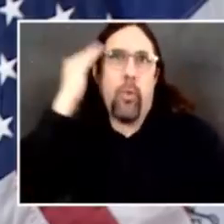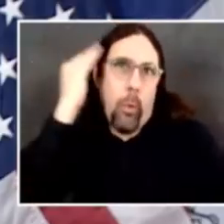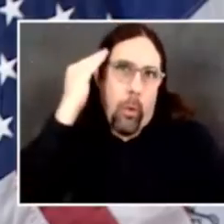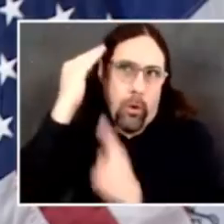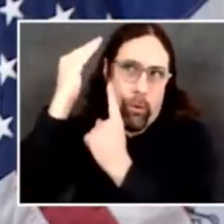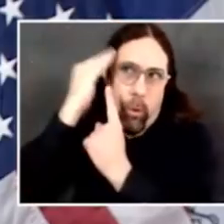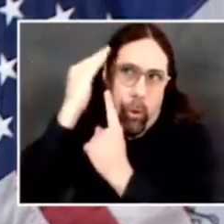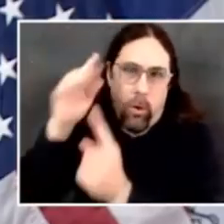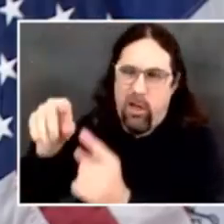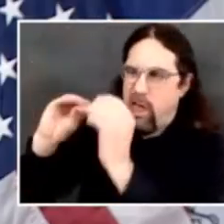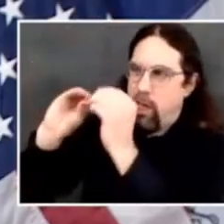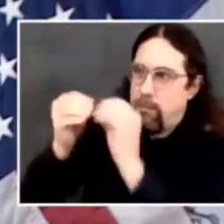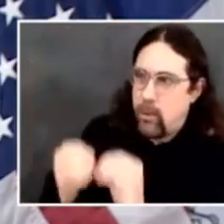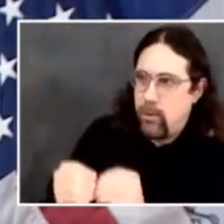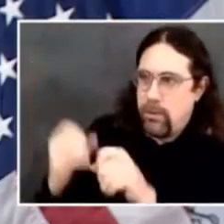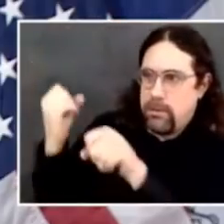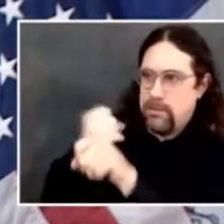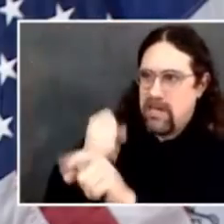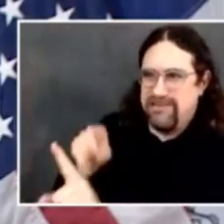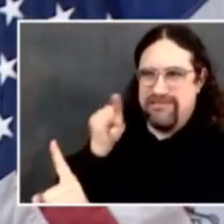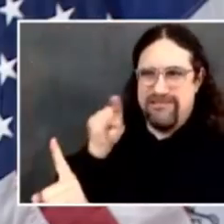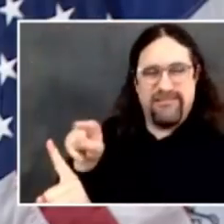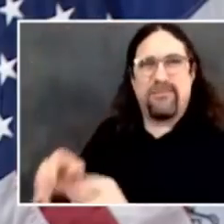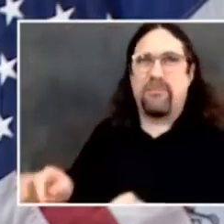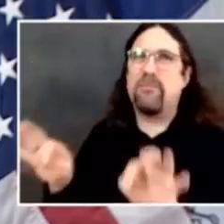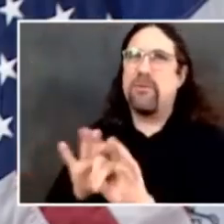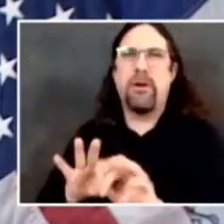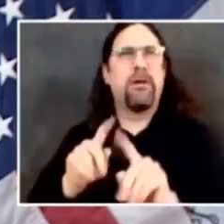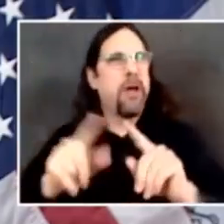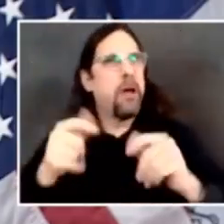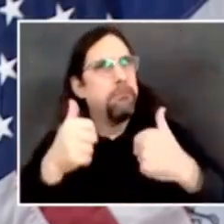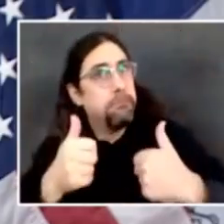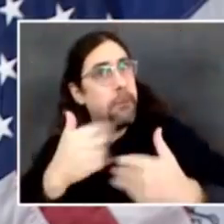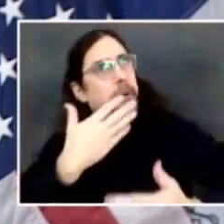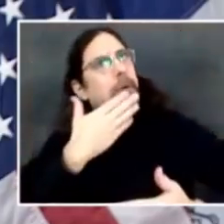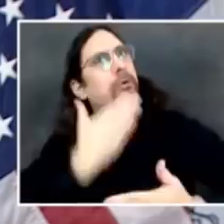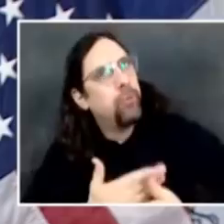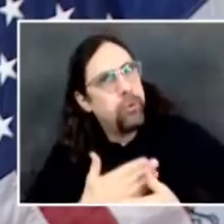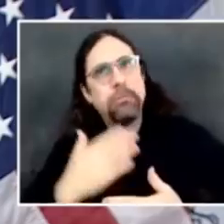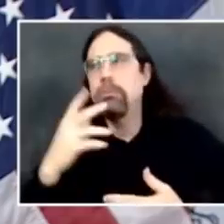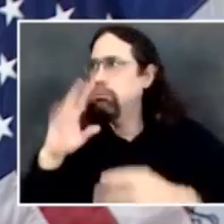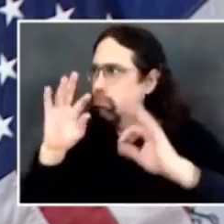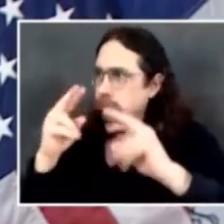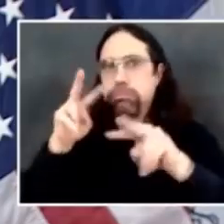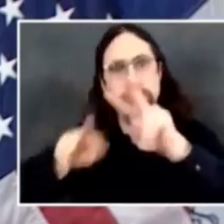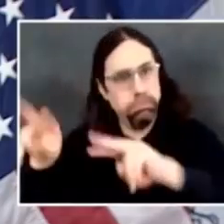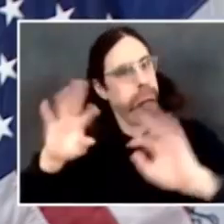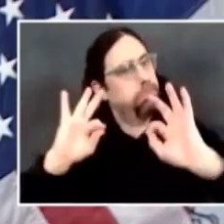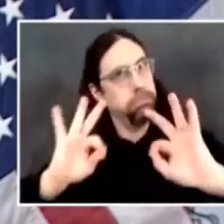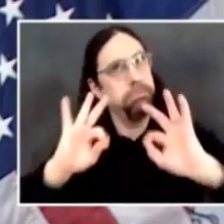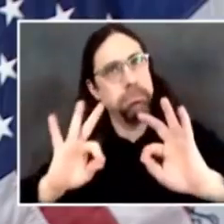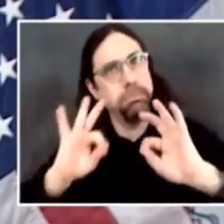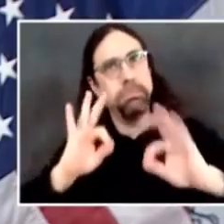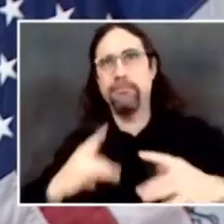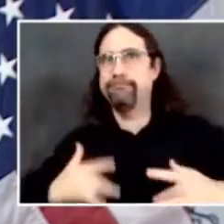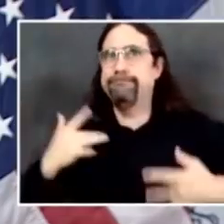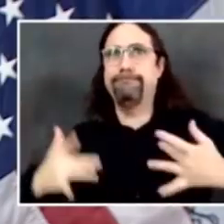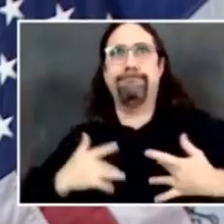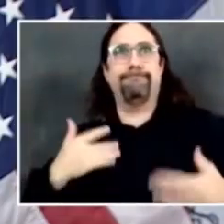much better. But again, we're always going to focus on the facts. And when the facts are moving in the right direction, that's because of